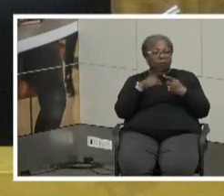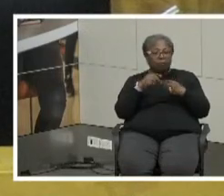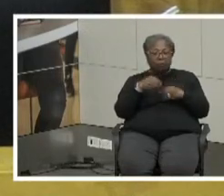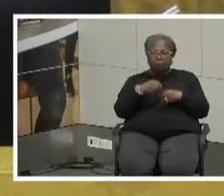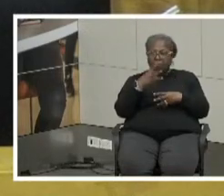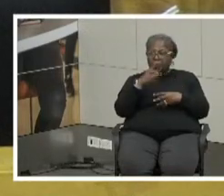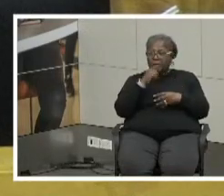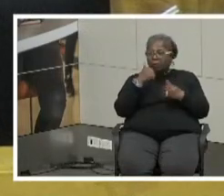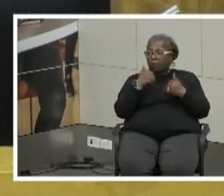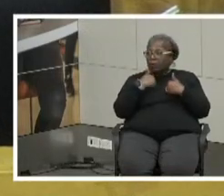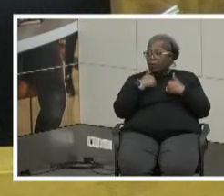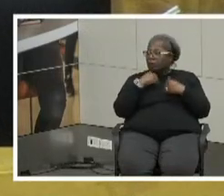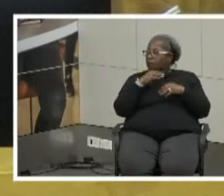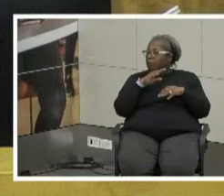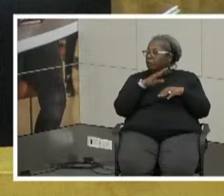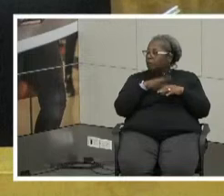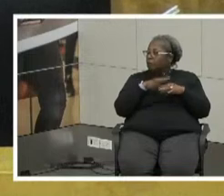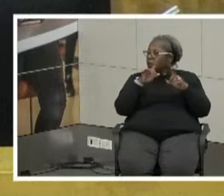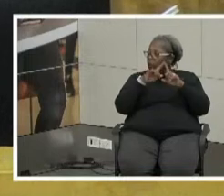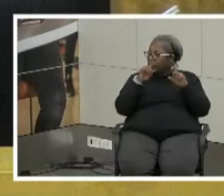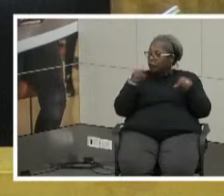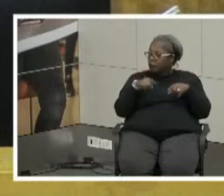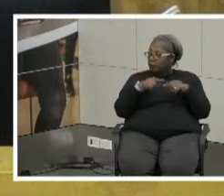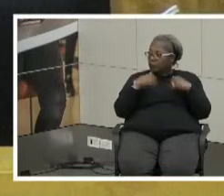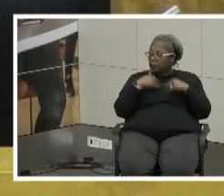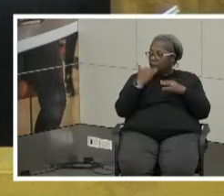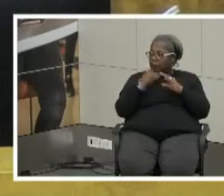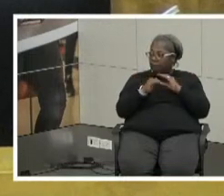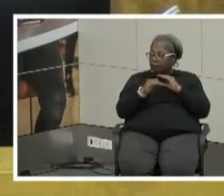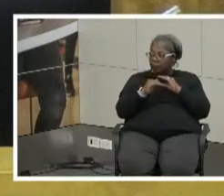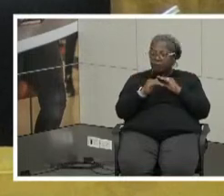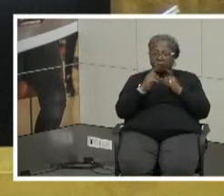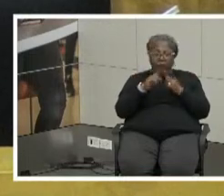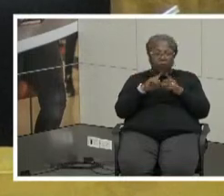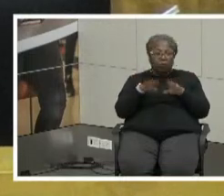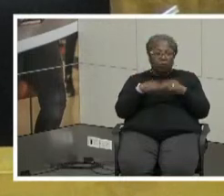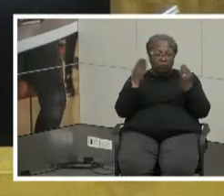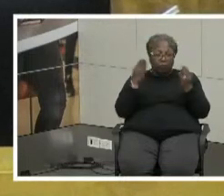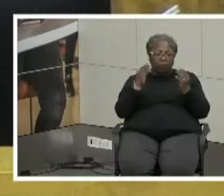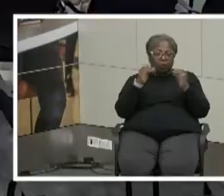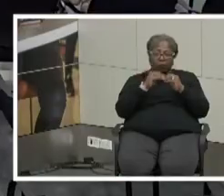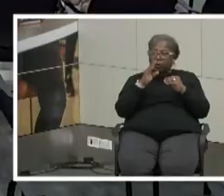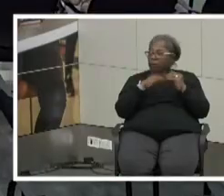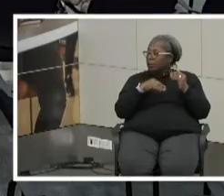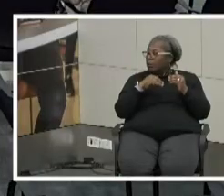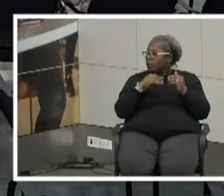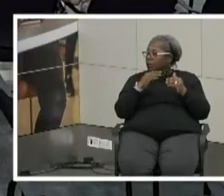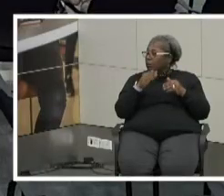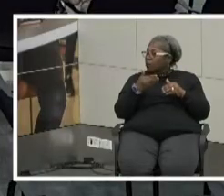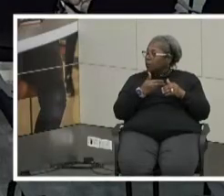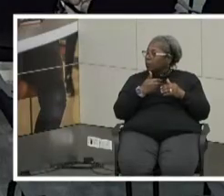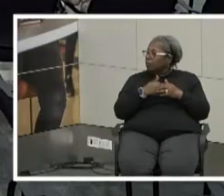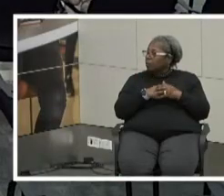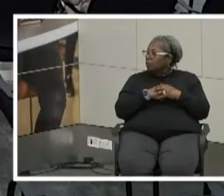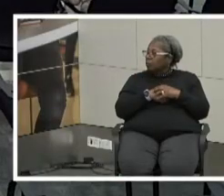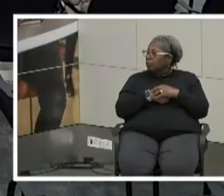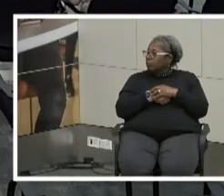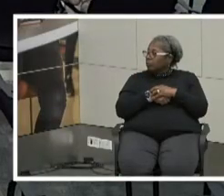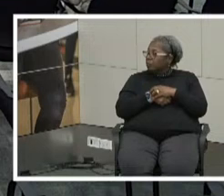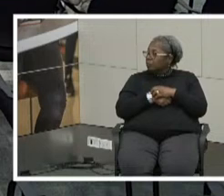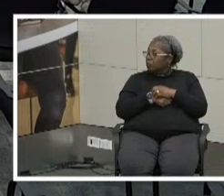up we don't have it on the feed so if you have your email and you want to open it you're more than welcome on the feed oh